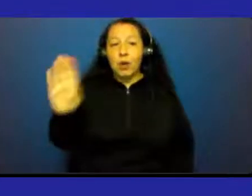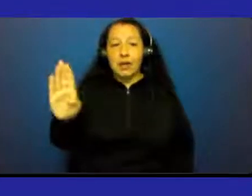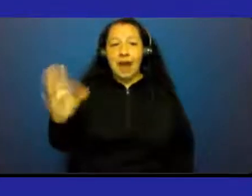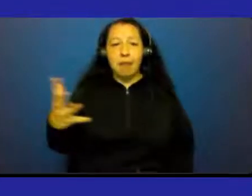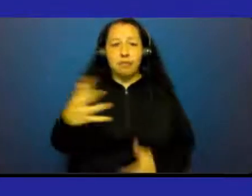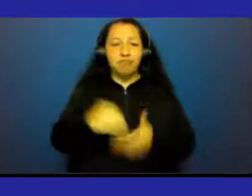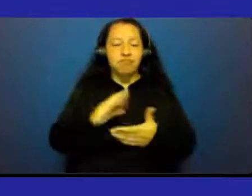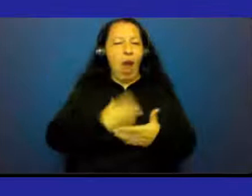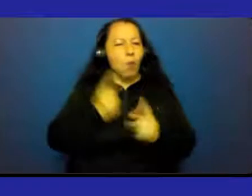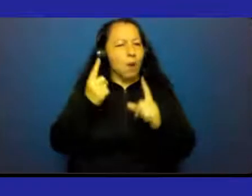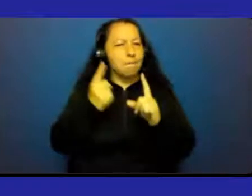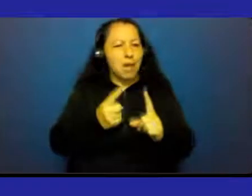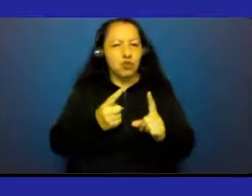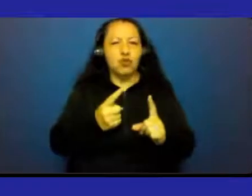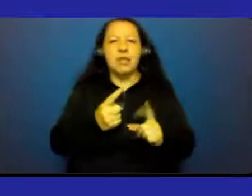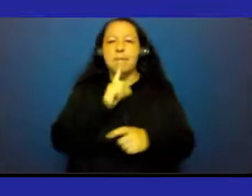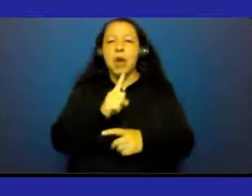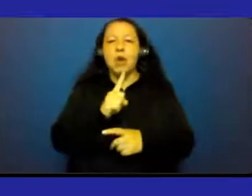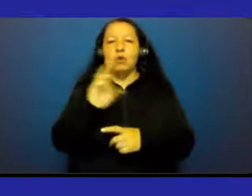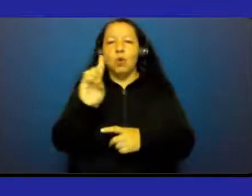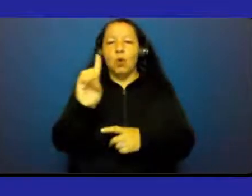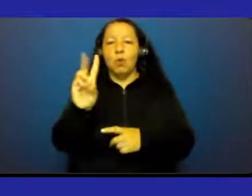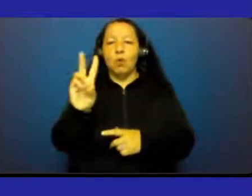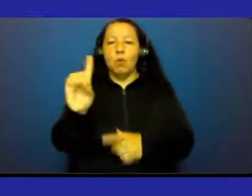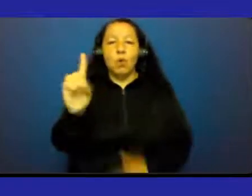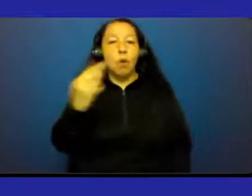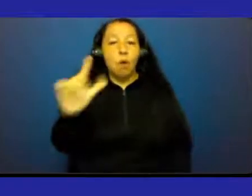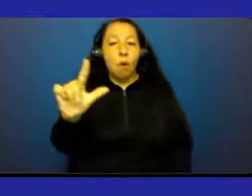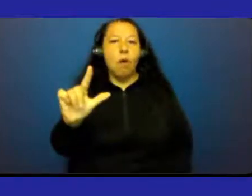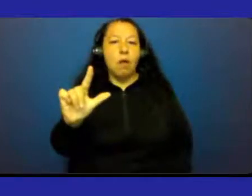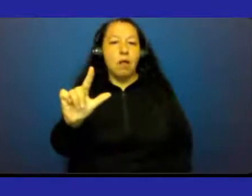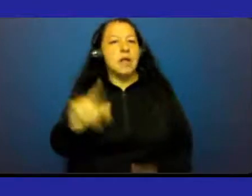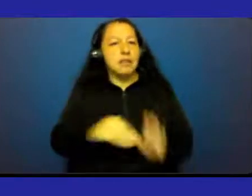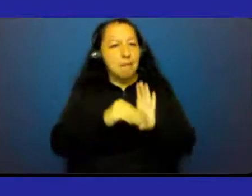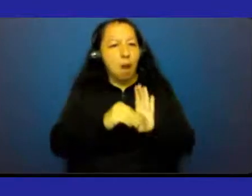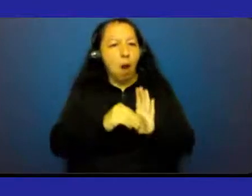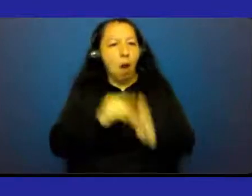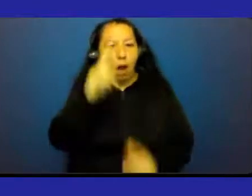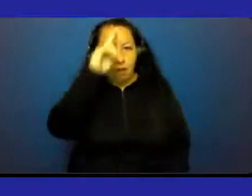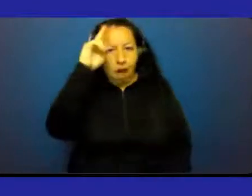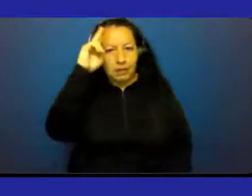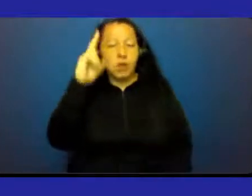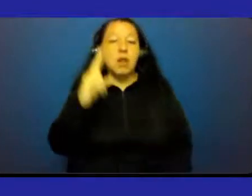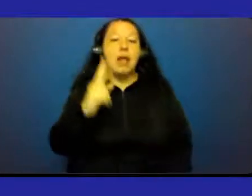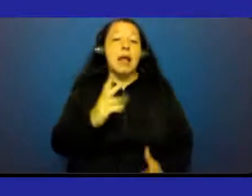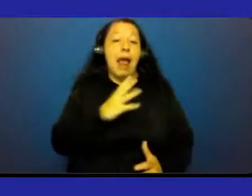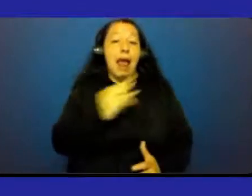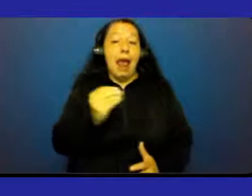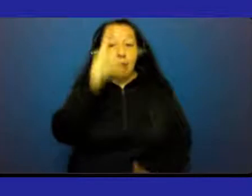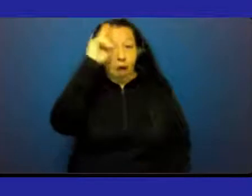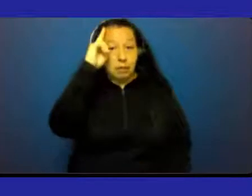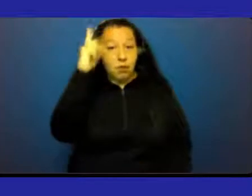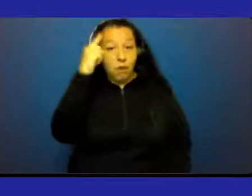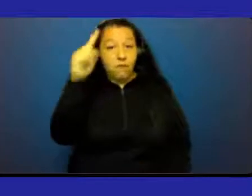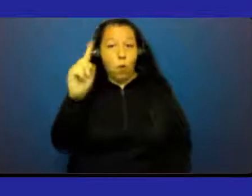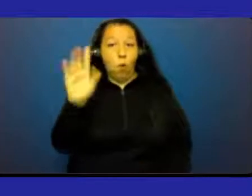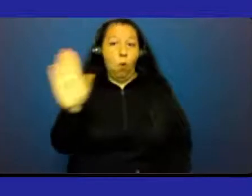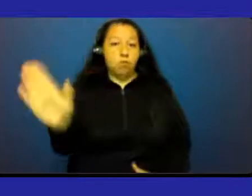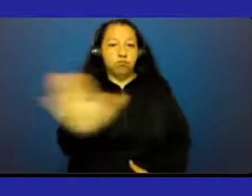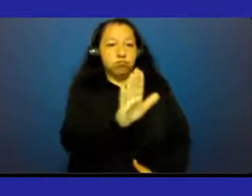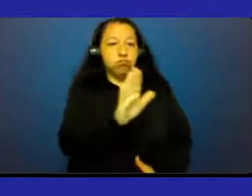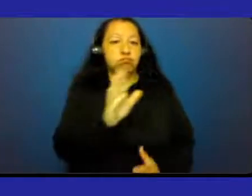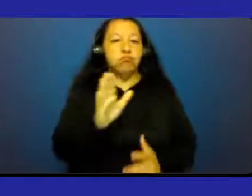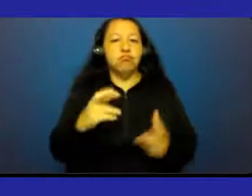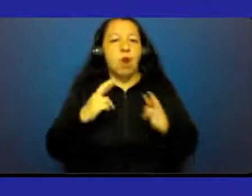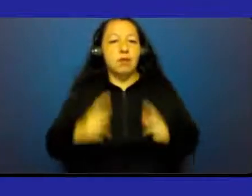Woodhull a model hospital and the hospital of choice for North Brooklyn residents. And we are fully satisfied with the partnership